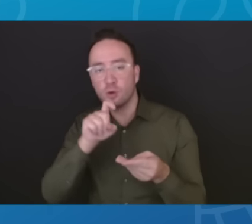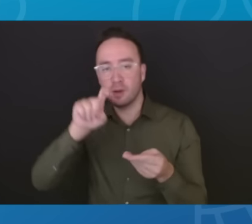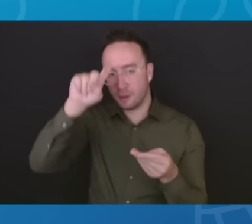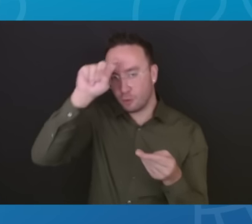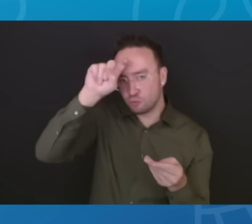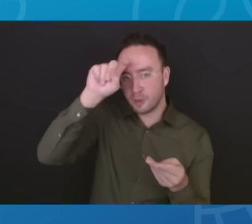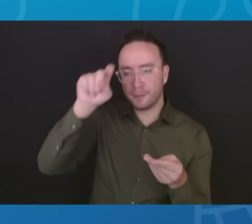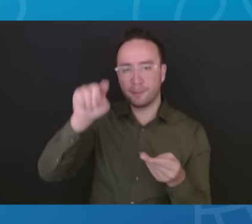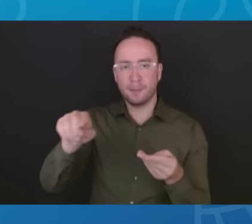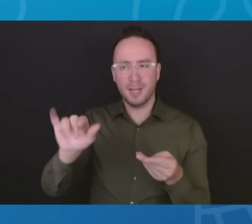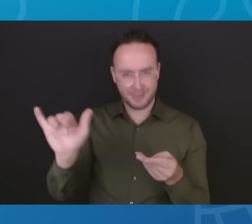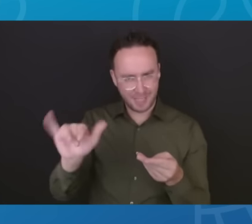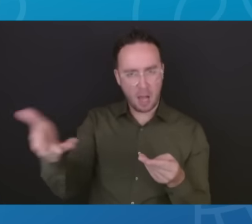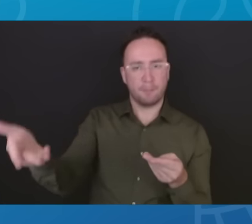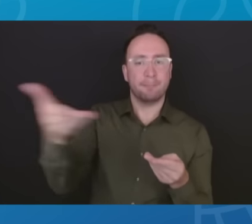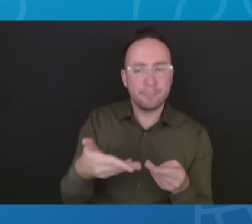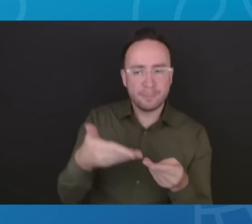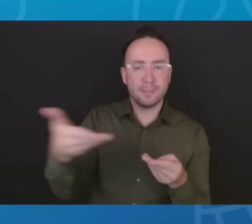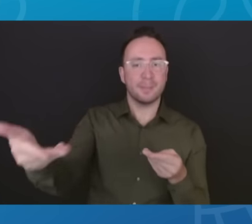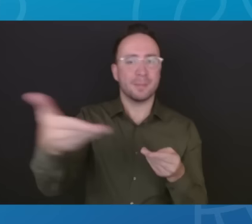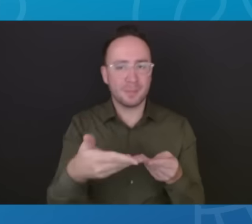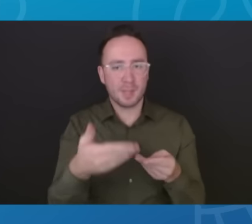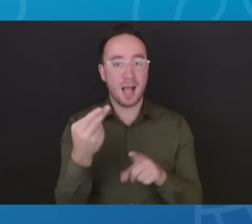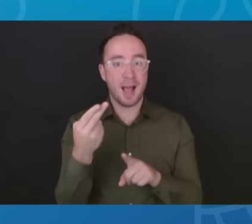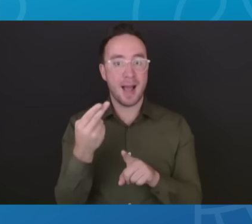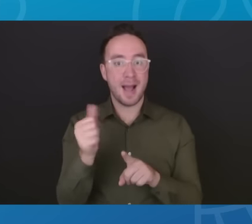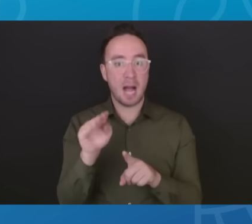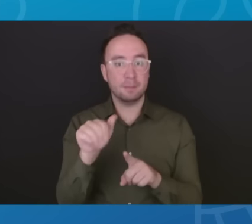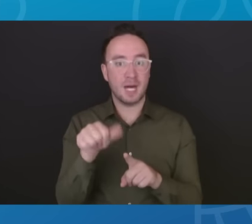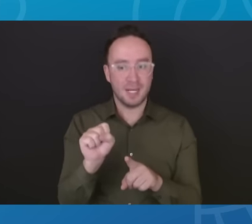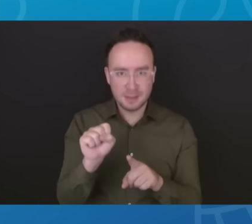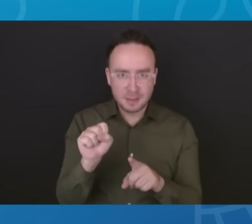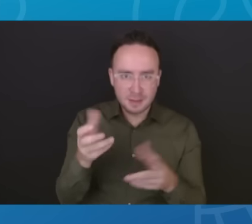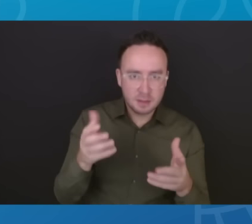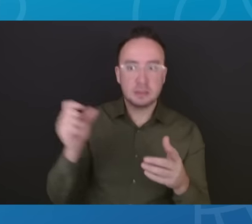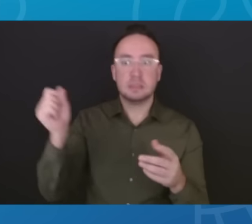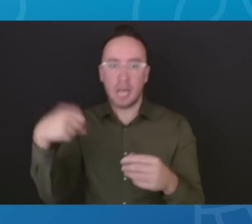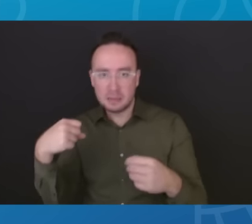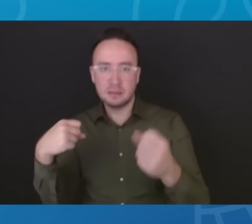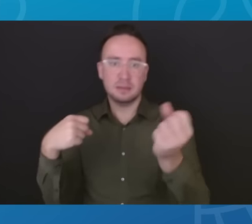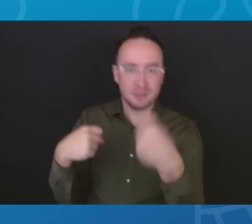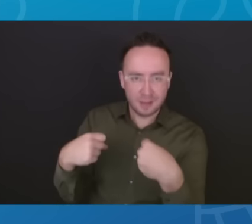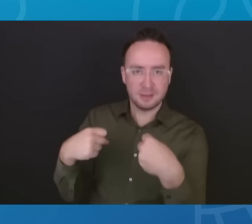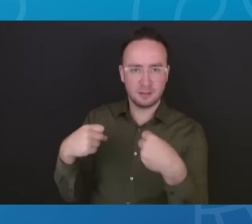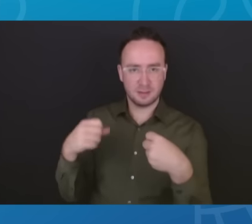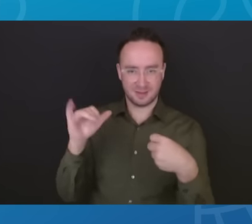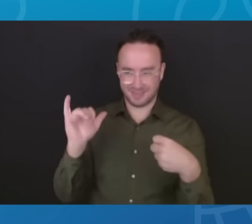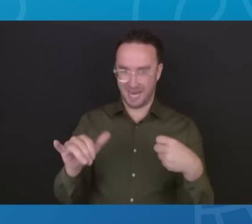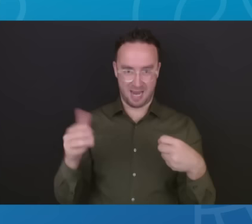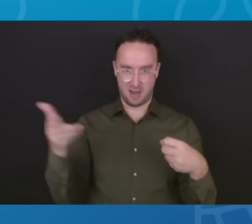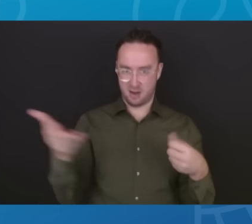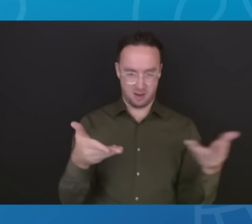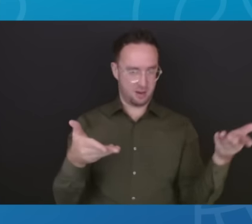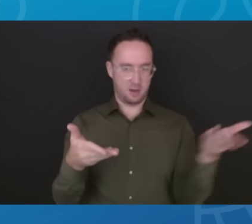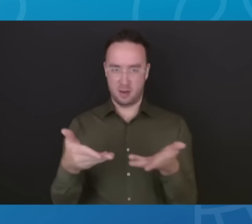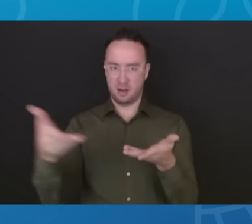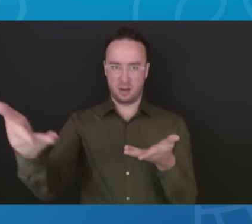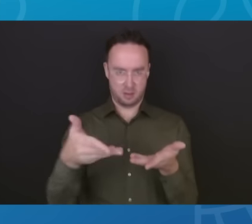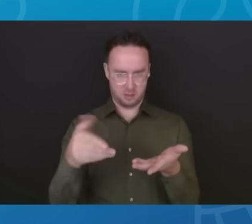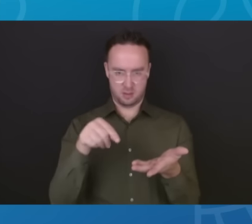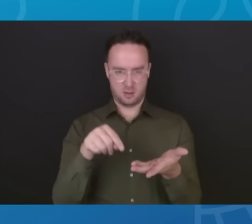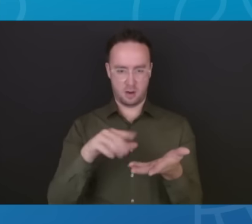that would get Hamas to the yes. The idea being you look for the Venn diagram between those two parties that would get you an ultimate agreement. And several weeks